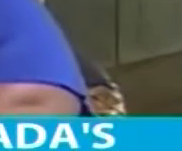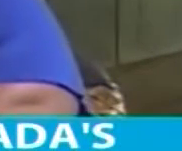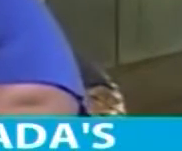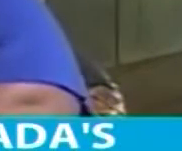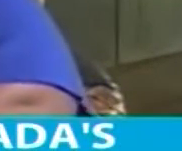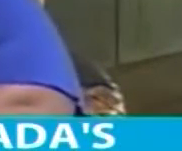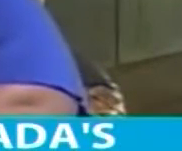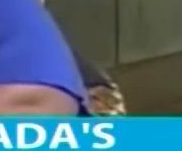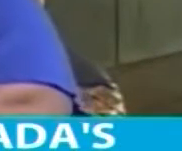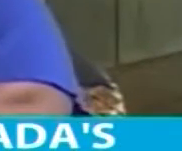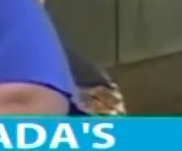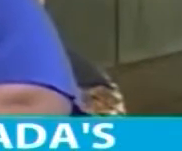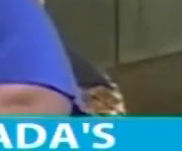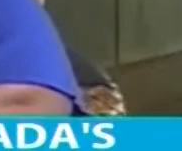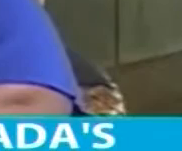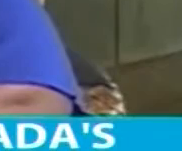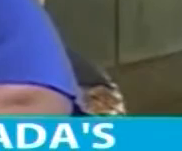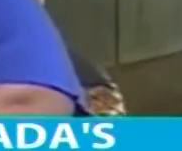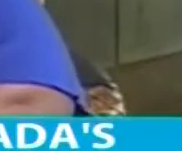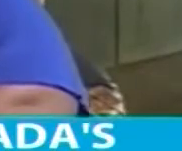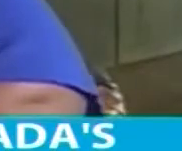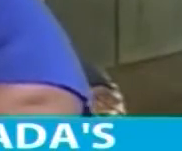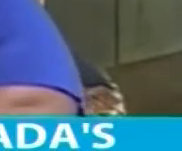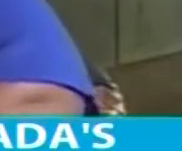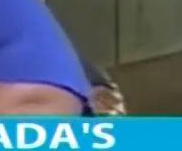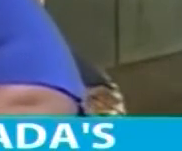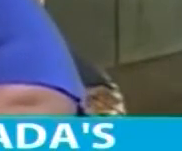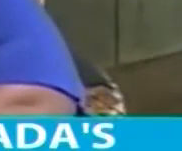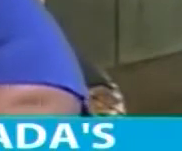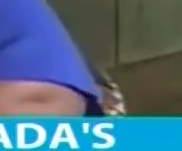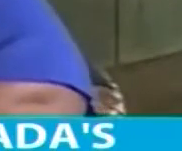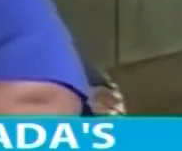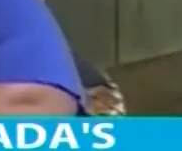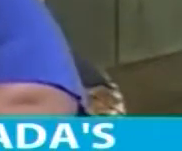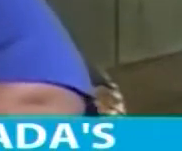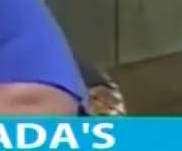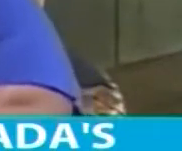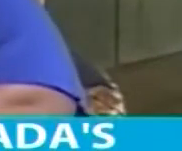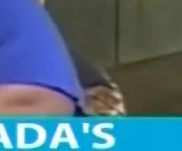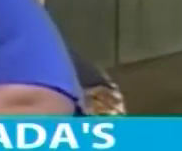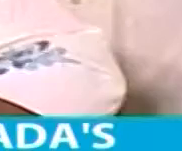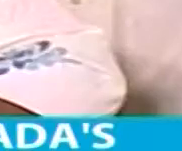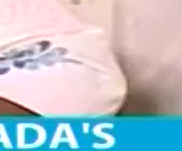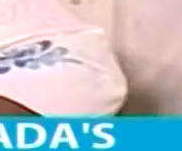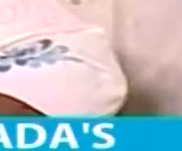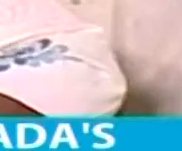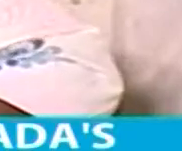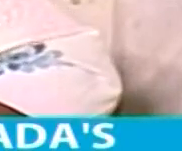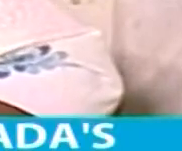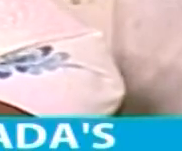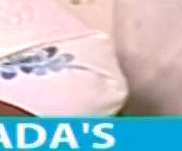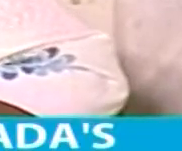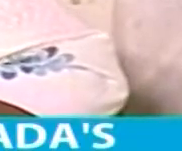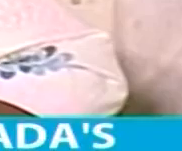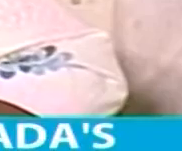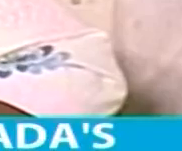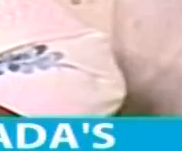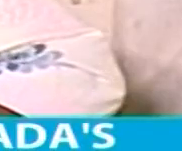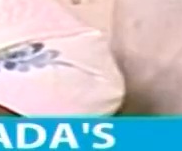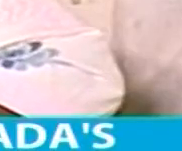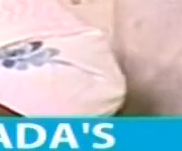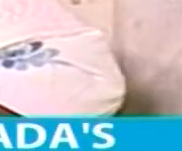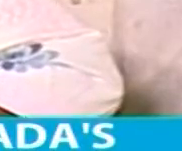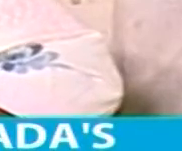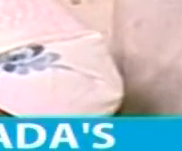at least 40 hours every week. And so the workplace has become as important as home. I have a lot of surgeries. Mm. And